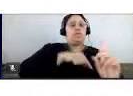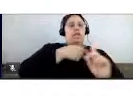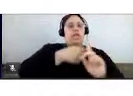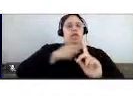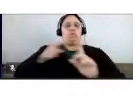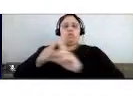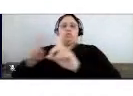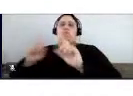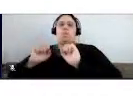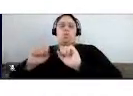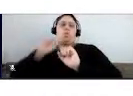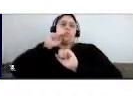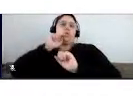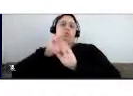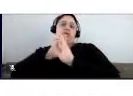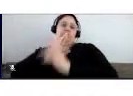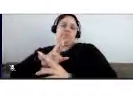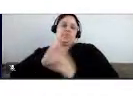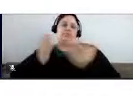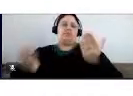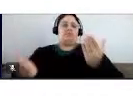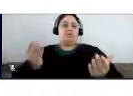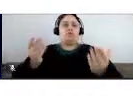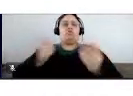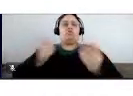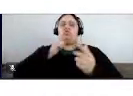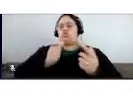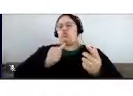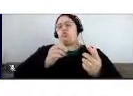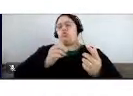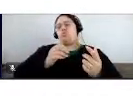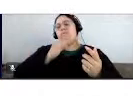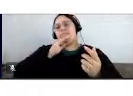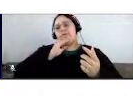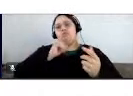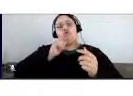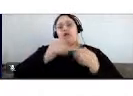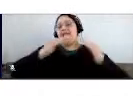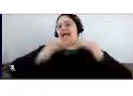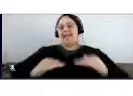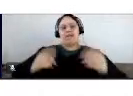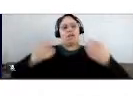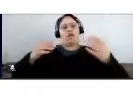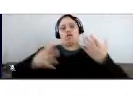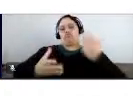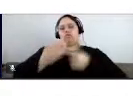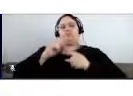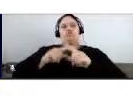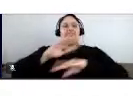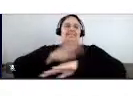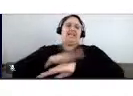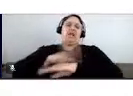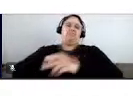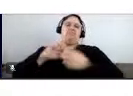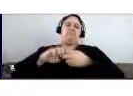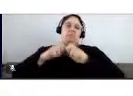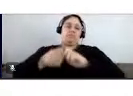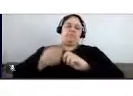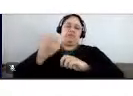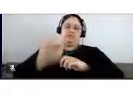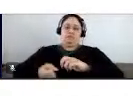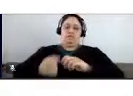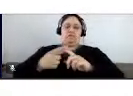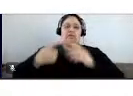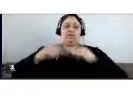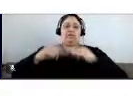the department's quarterly report. So not technically an underachievement, just a timing issue. The